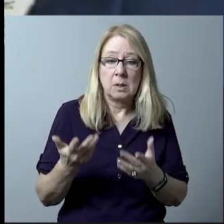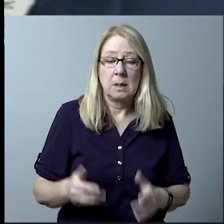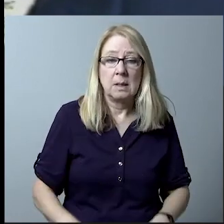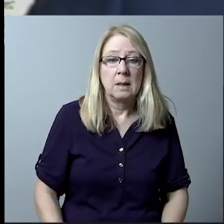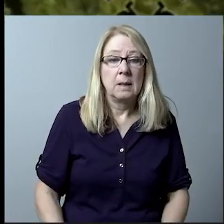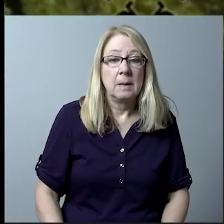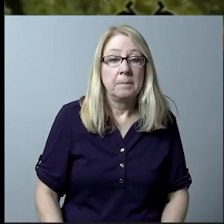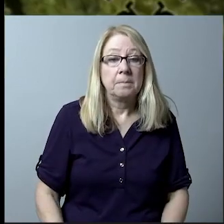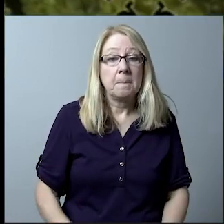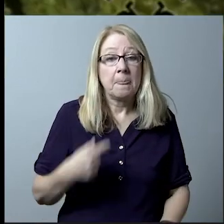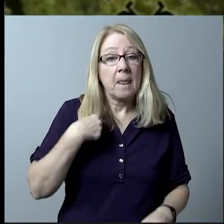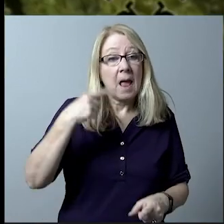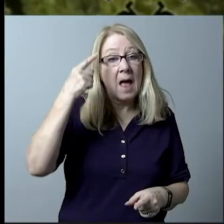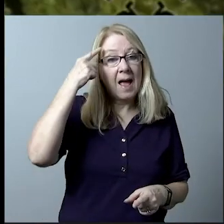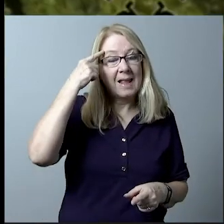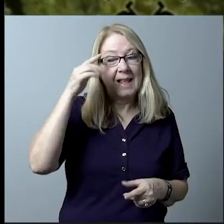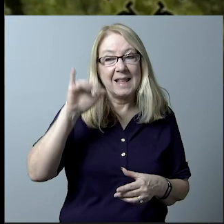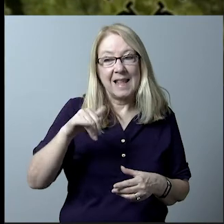campus?